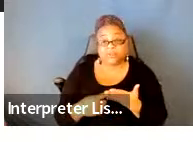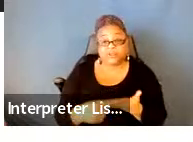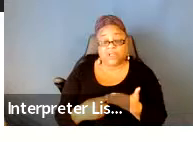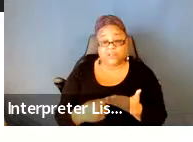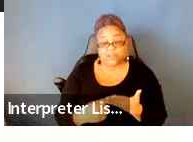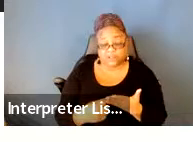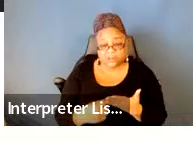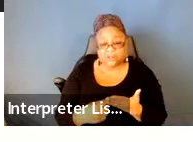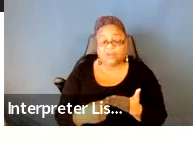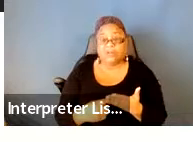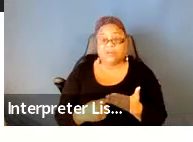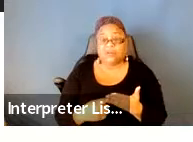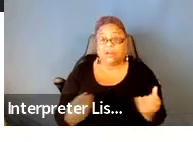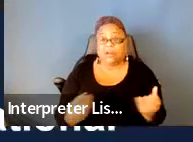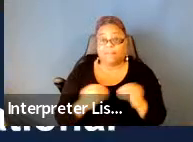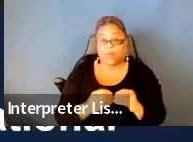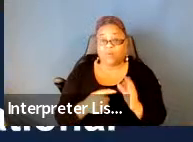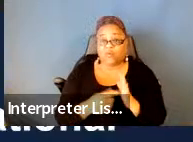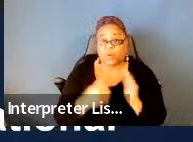Next slide, 24.